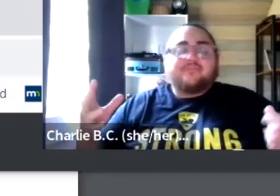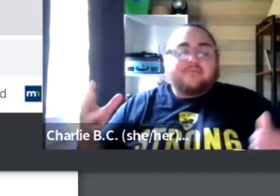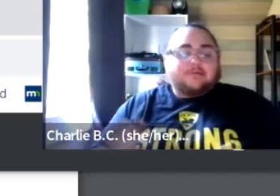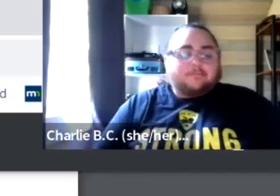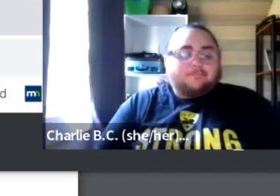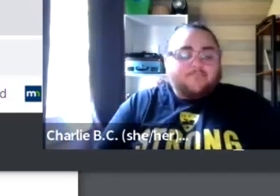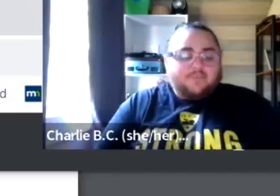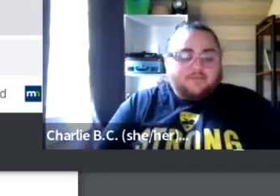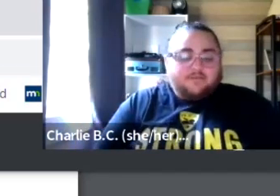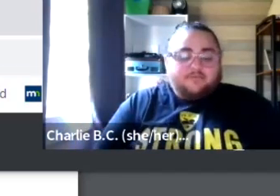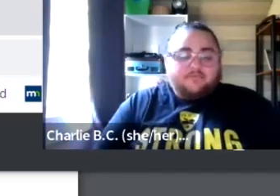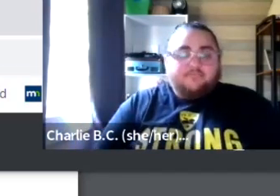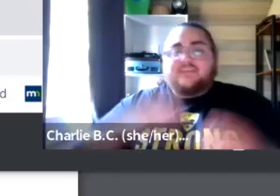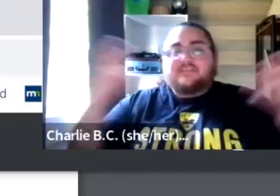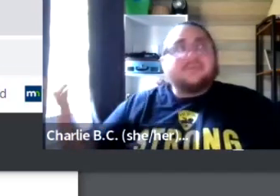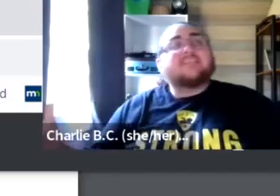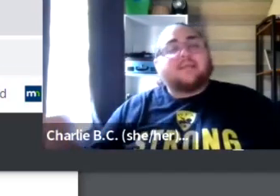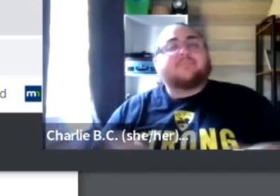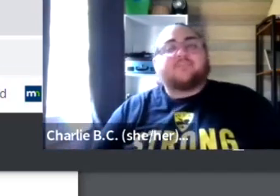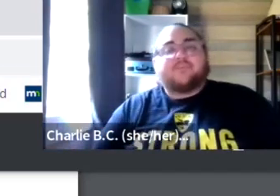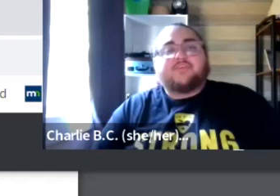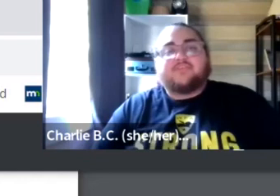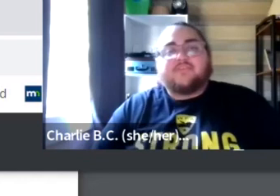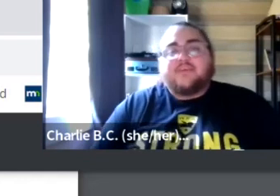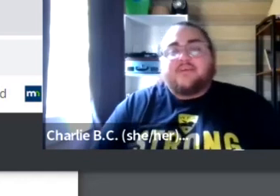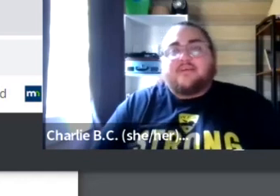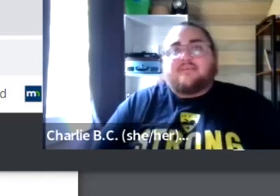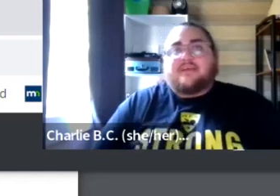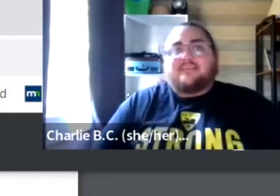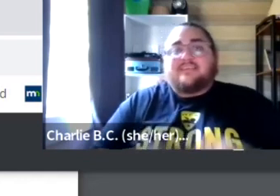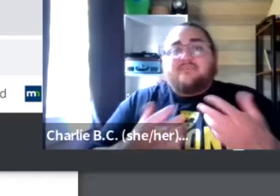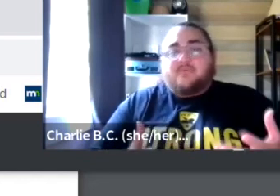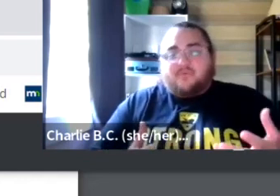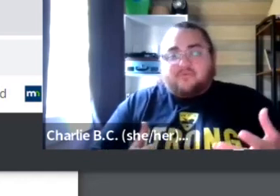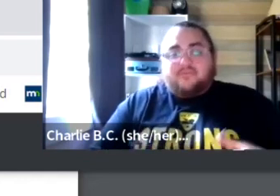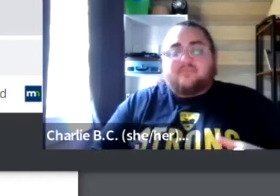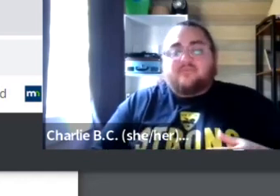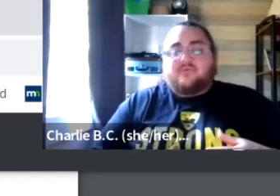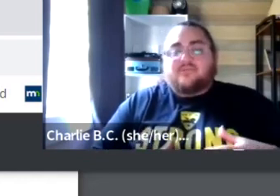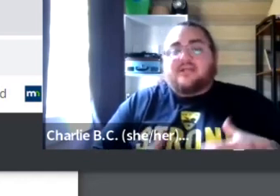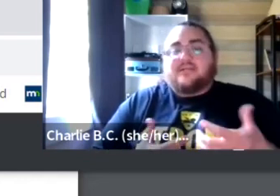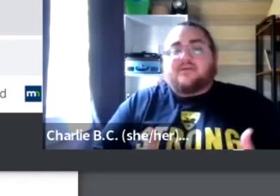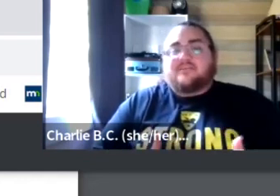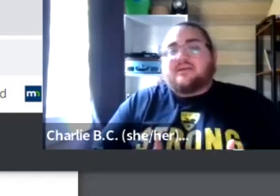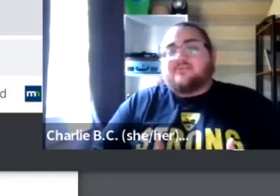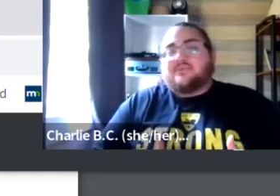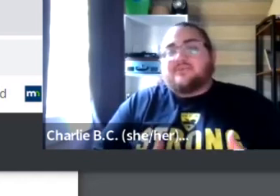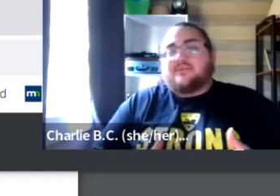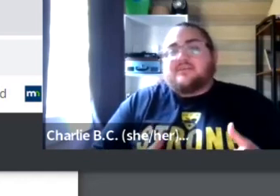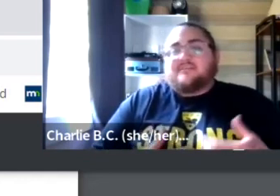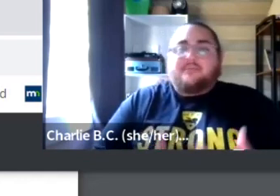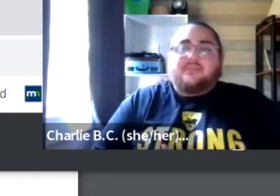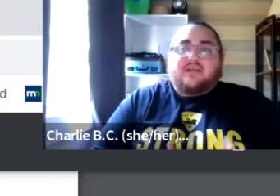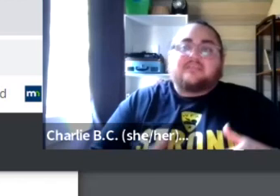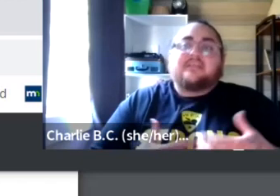sort of placement type situations are that it's informal. What we're talking about is, how do